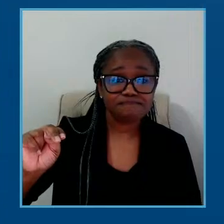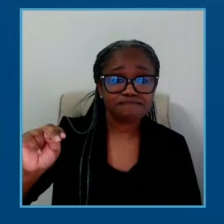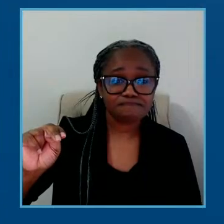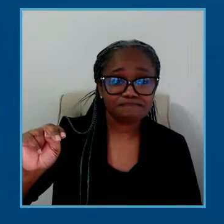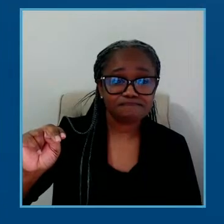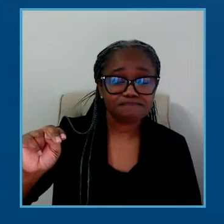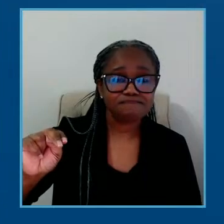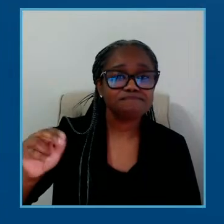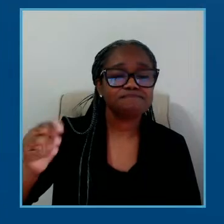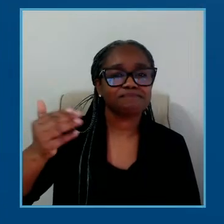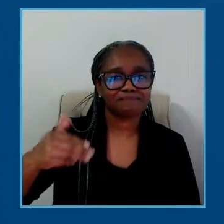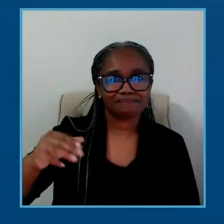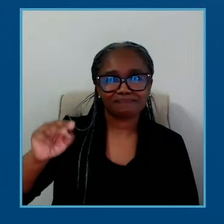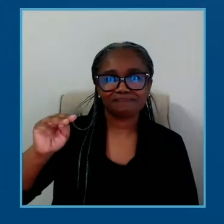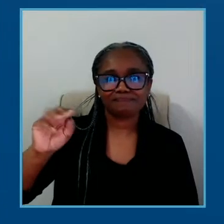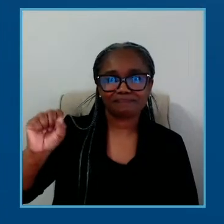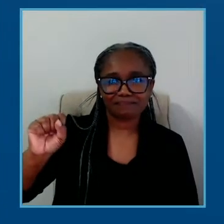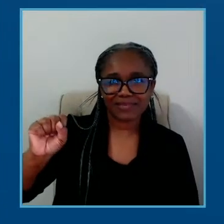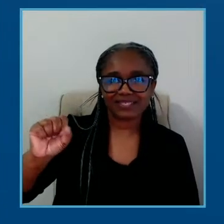Ms. Hernandez-Matz.